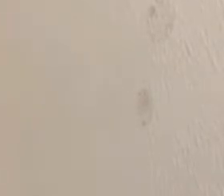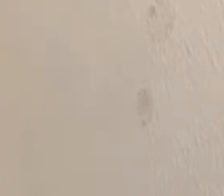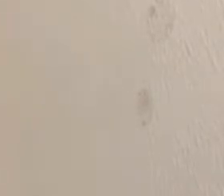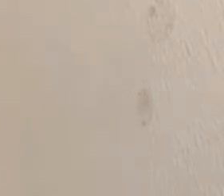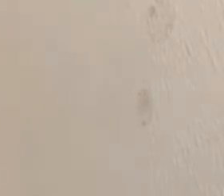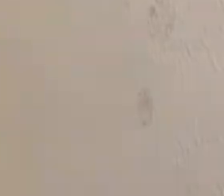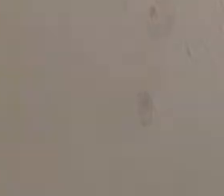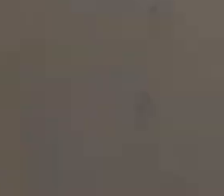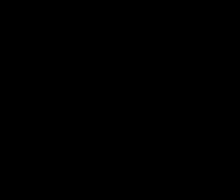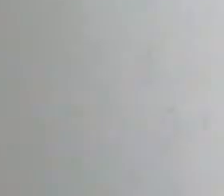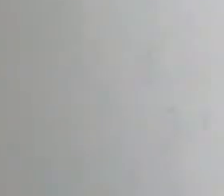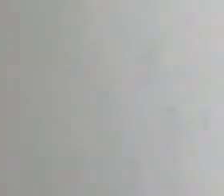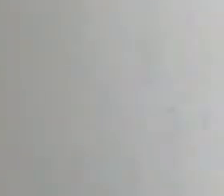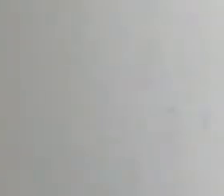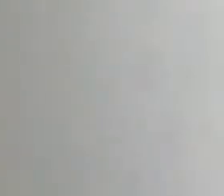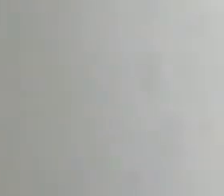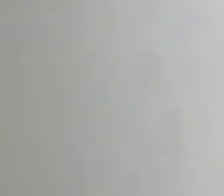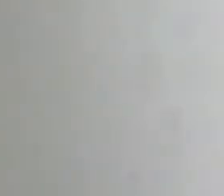learning.